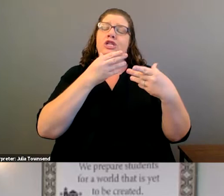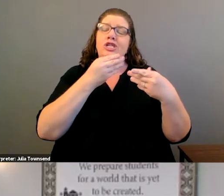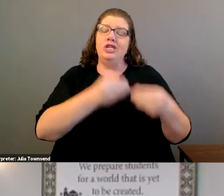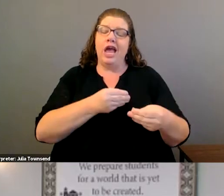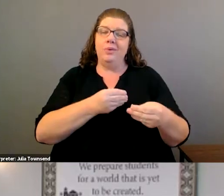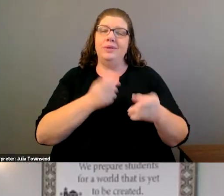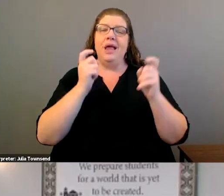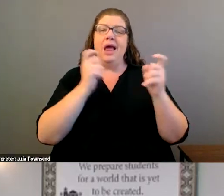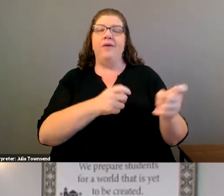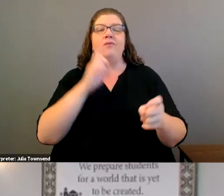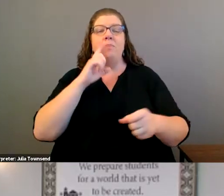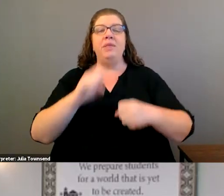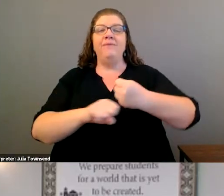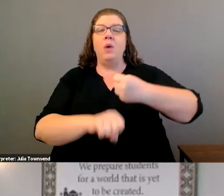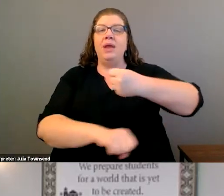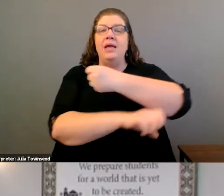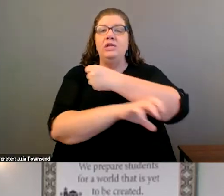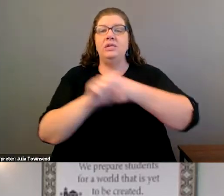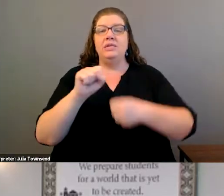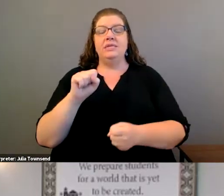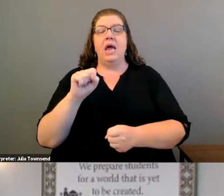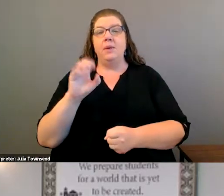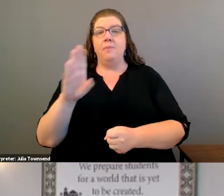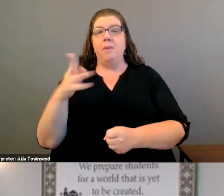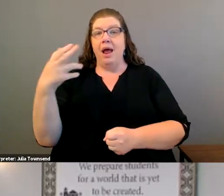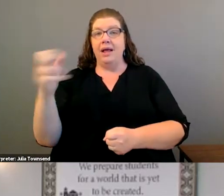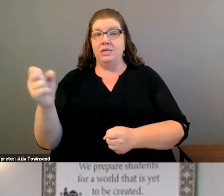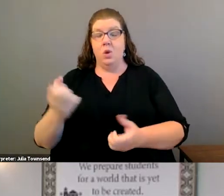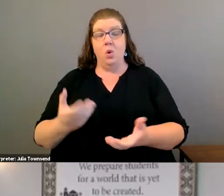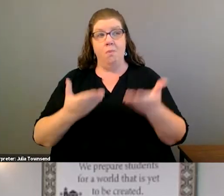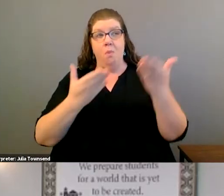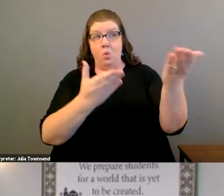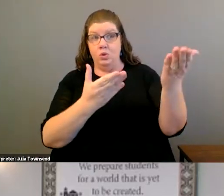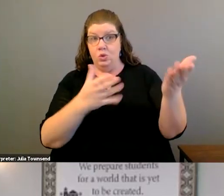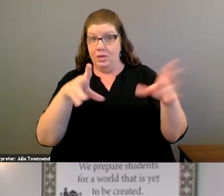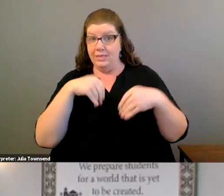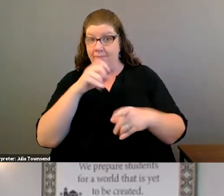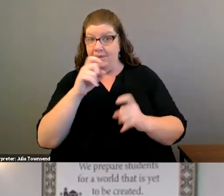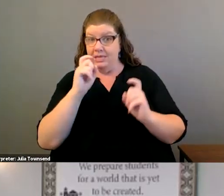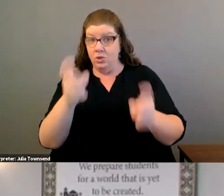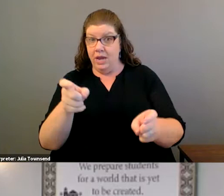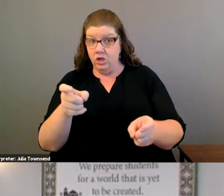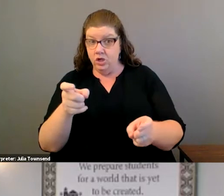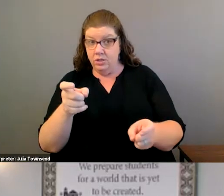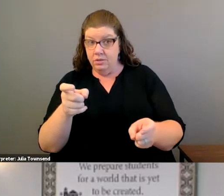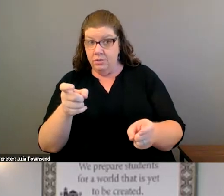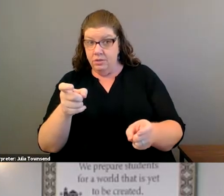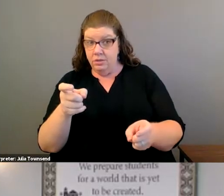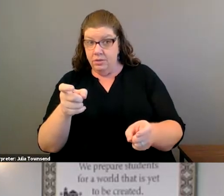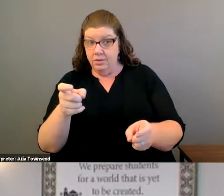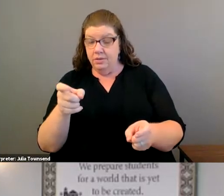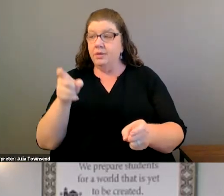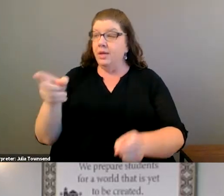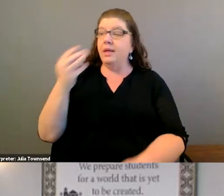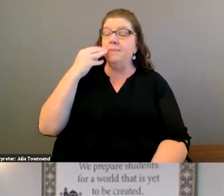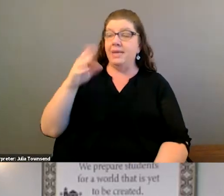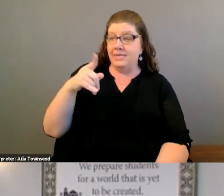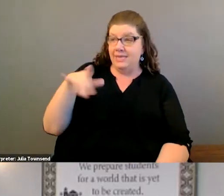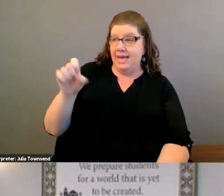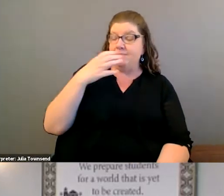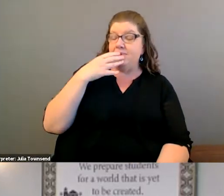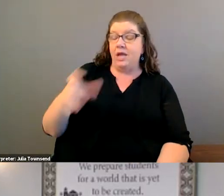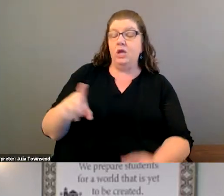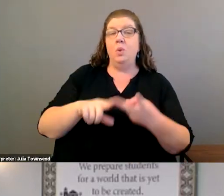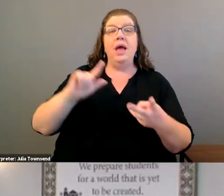Barbara High School. May I have a motion to accept this donation? Thank you, Ms. Capps. And a